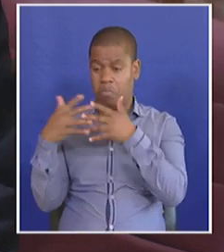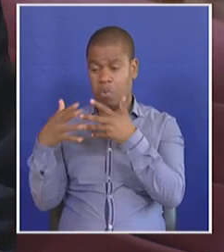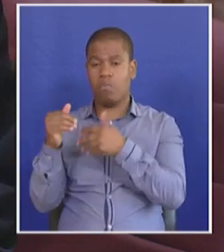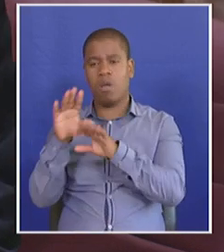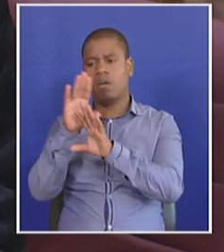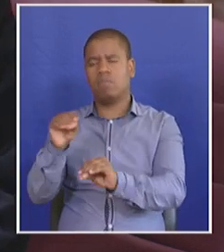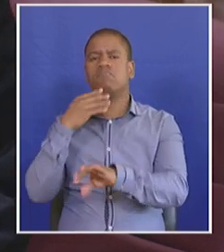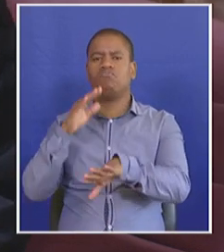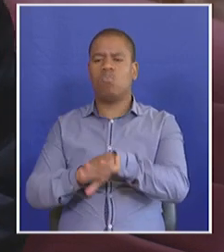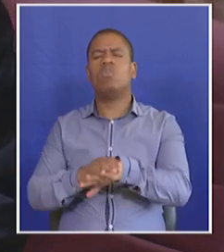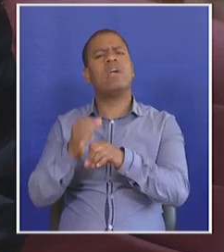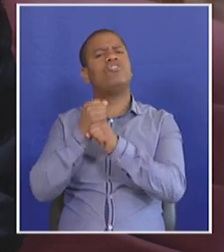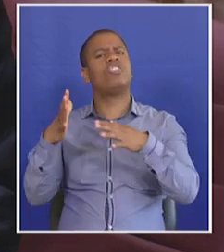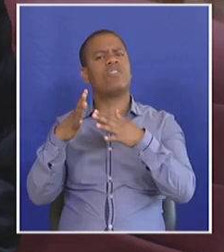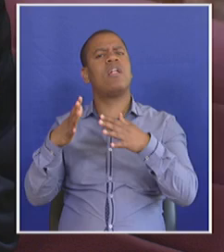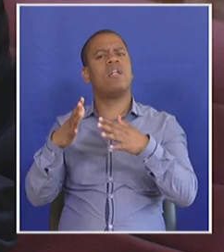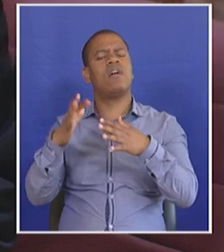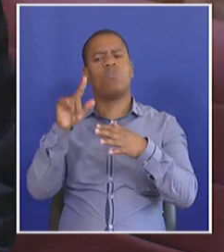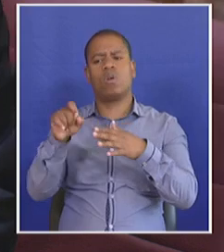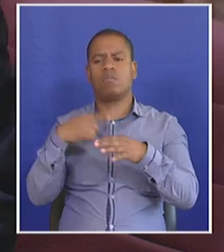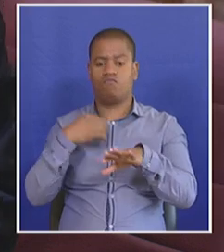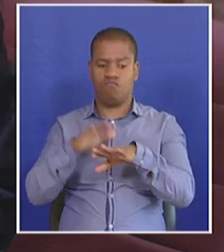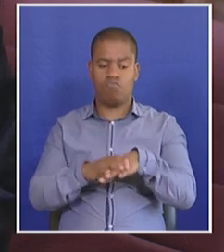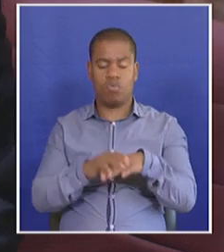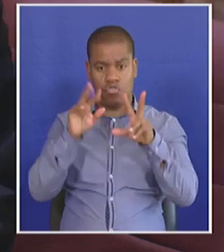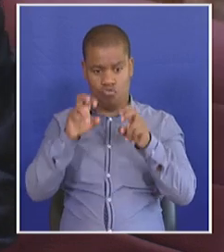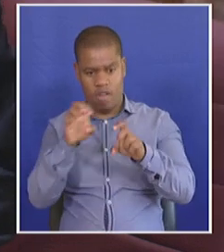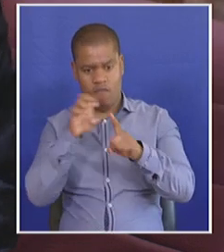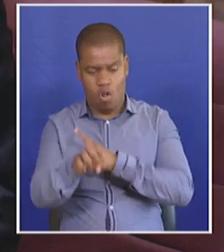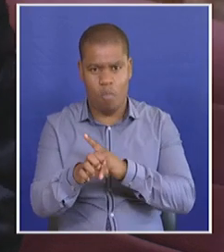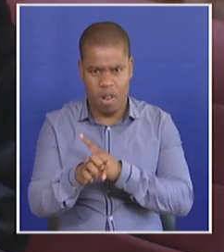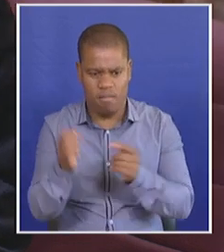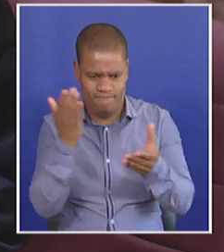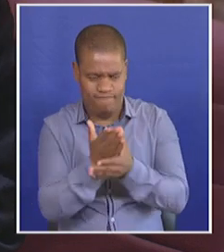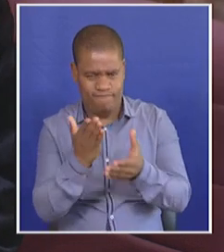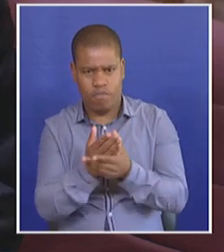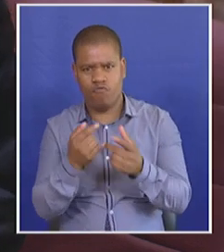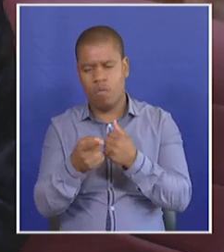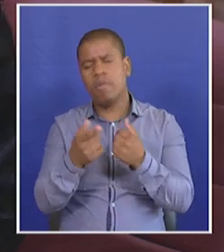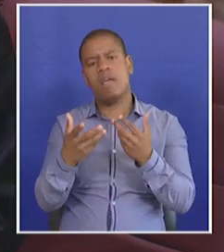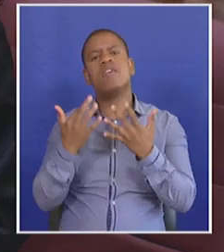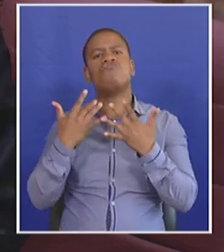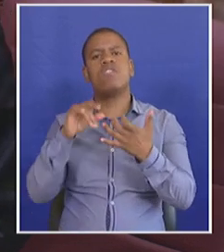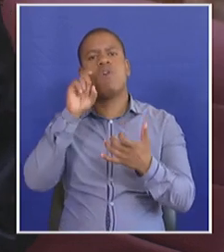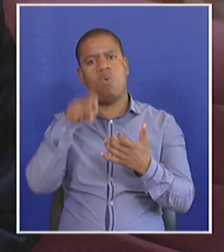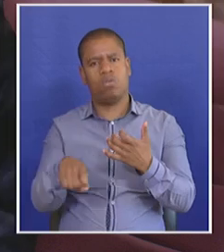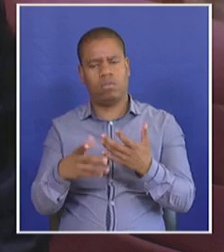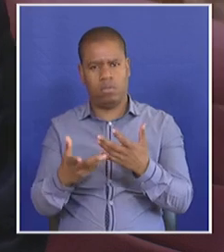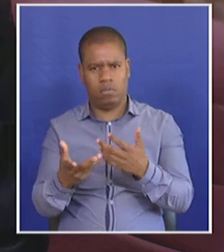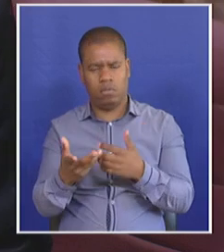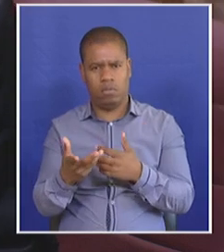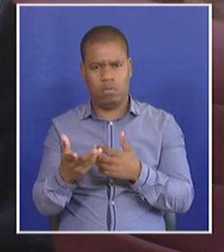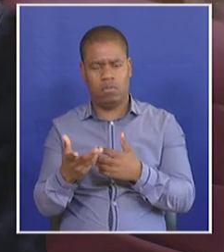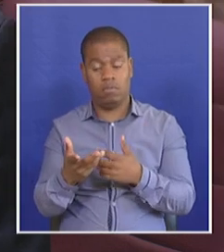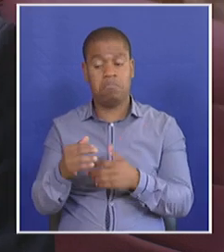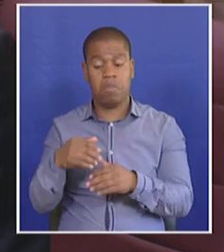general question on the prosecution of environmental cases by specifically the Green Hawks. So if the Honourable Member wants